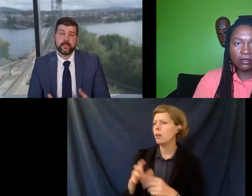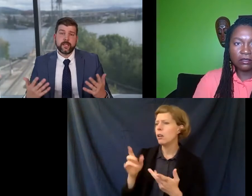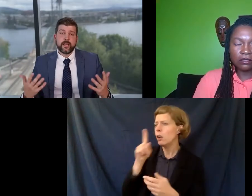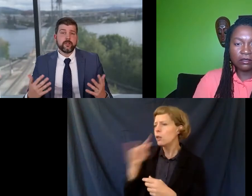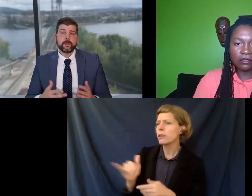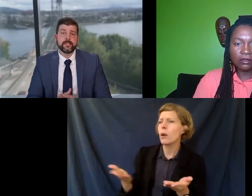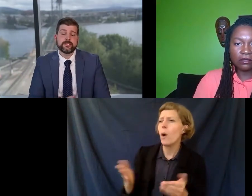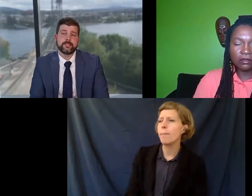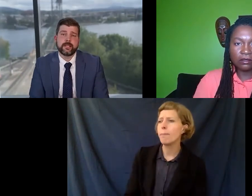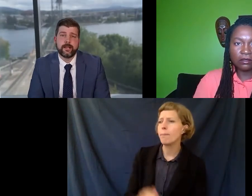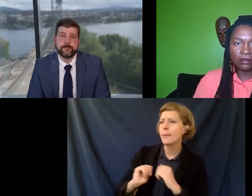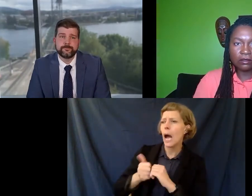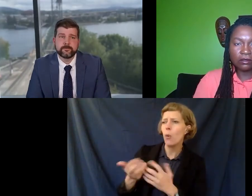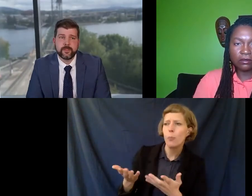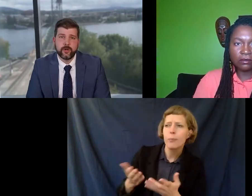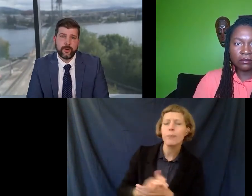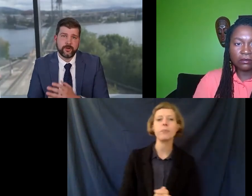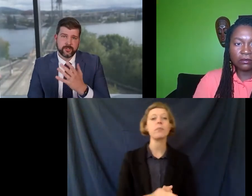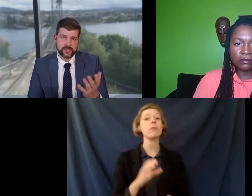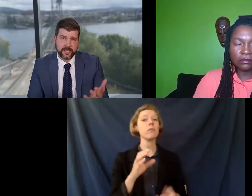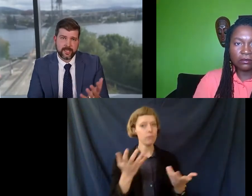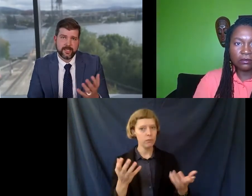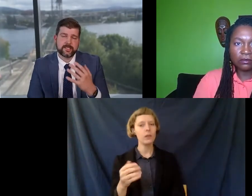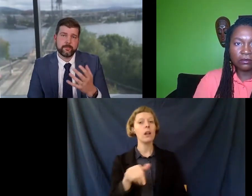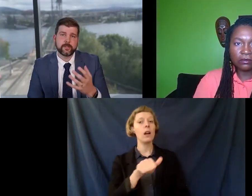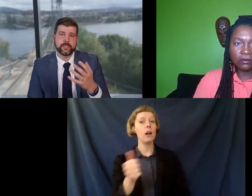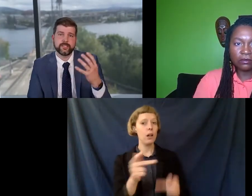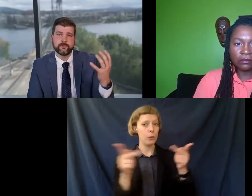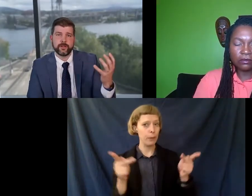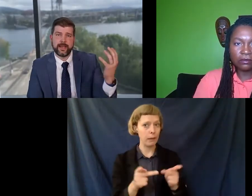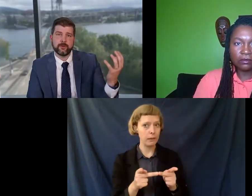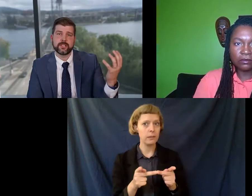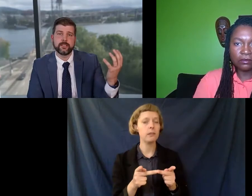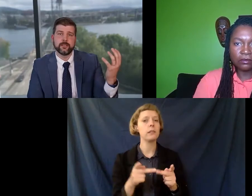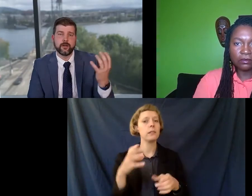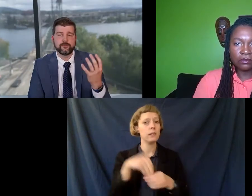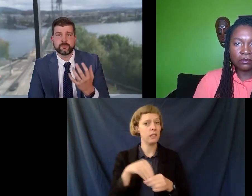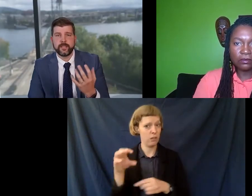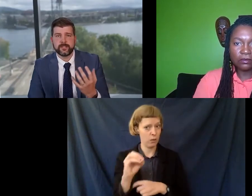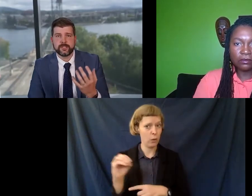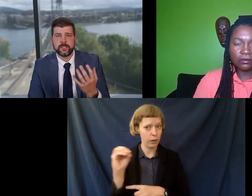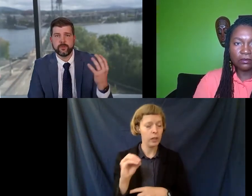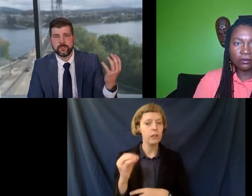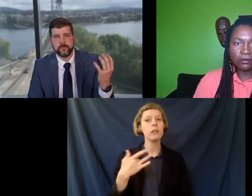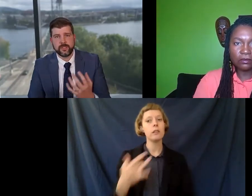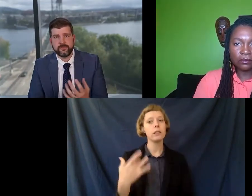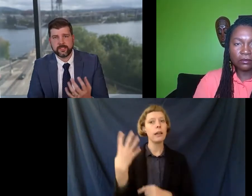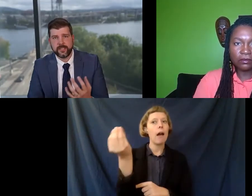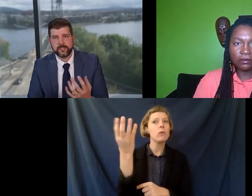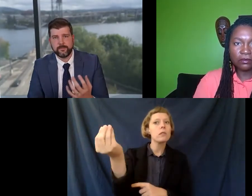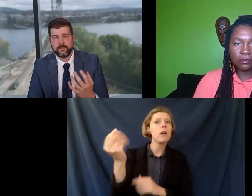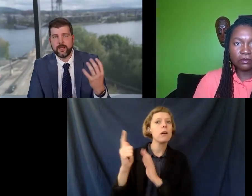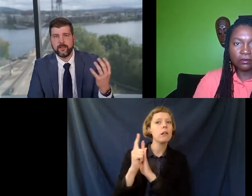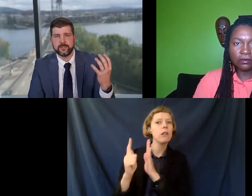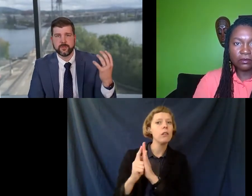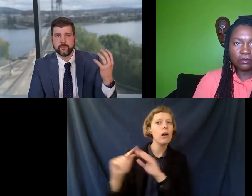Well, in other places, around our state, it's typically a different and outside law enforcement agency would do the